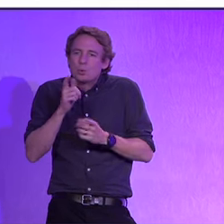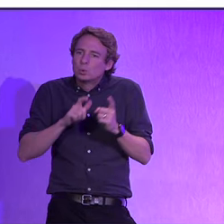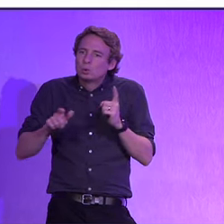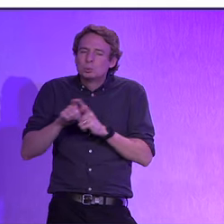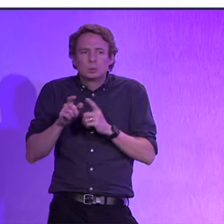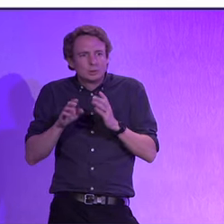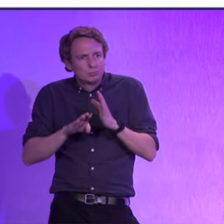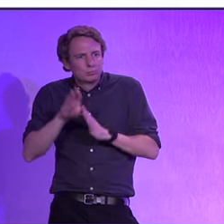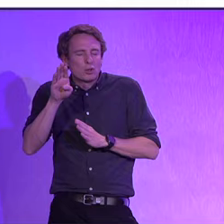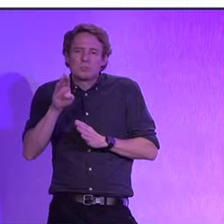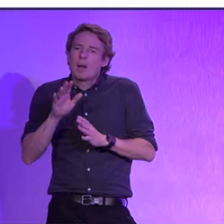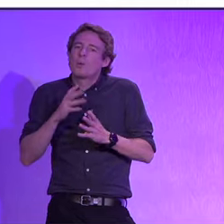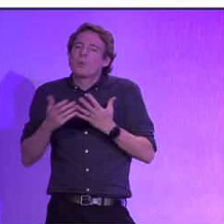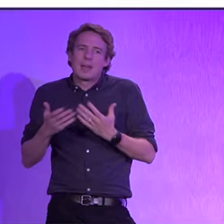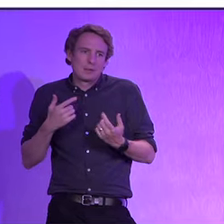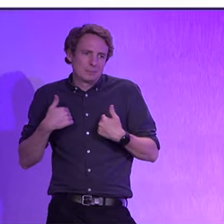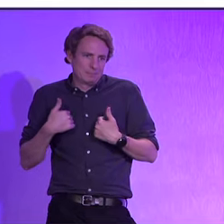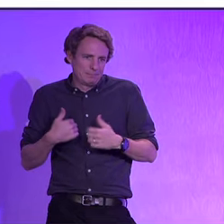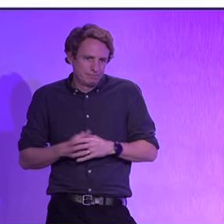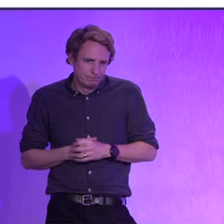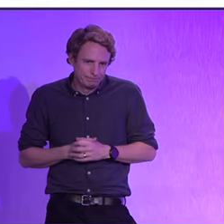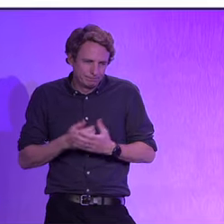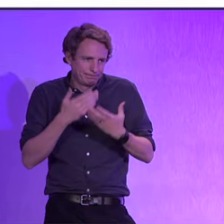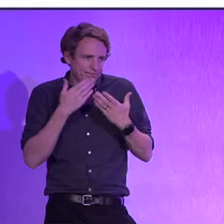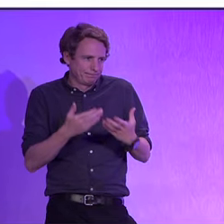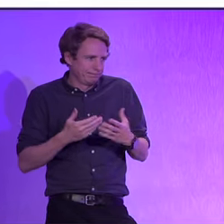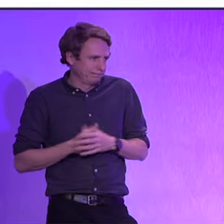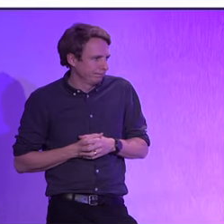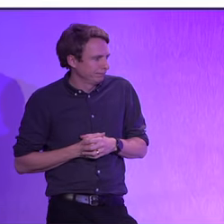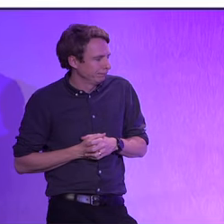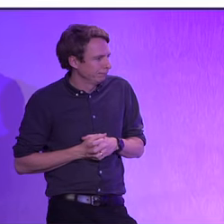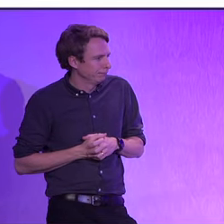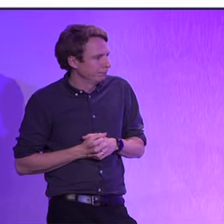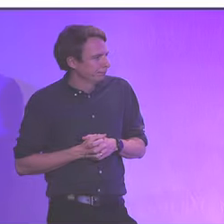will enable the community to prosper even in thy absence. Thank you very much.